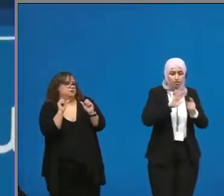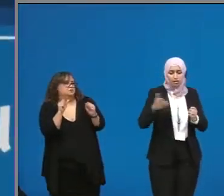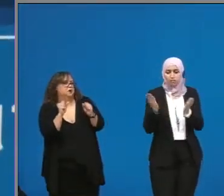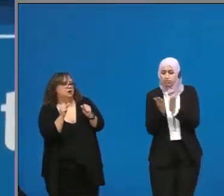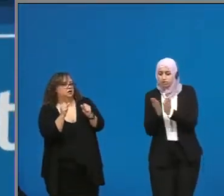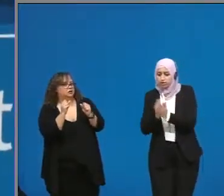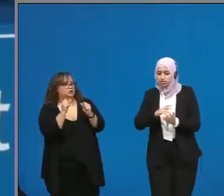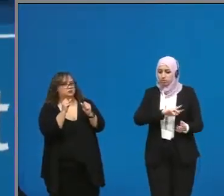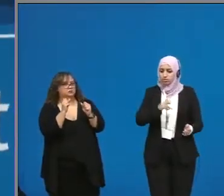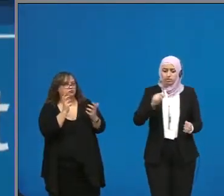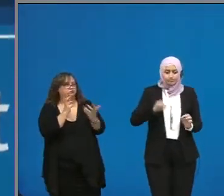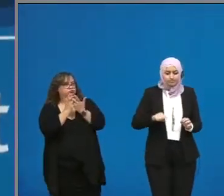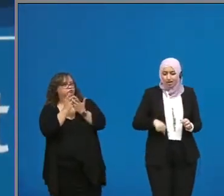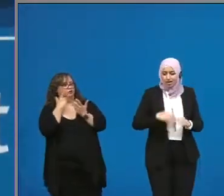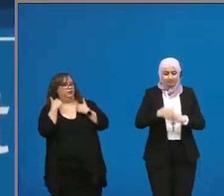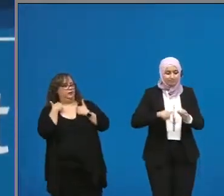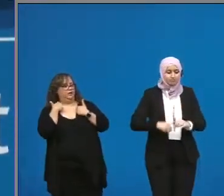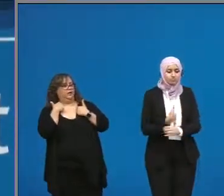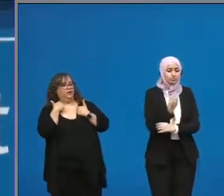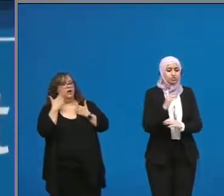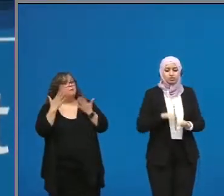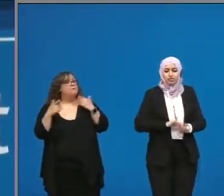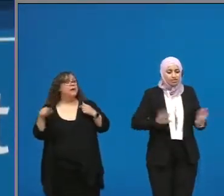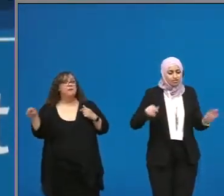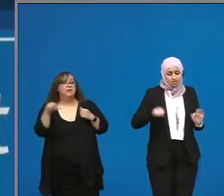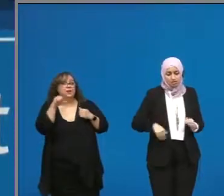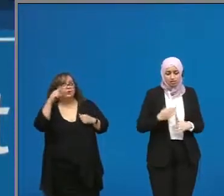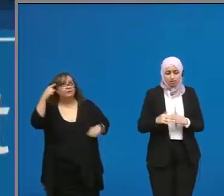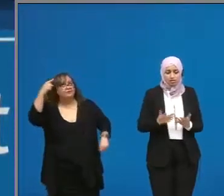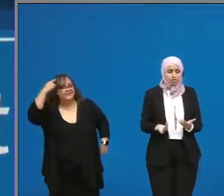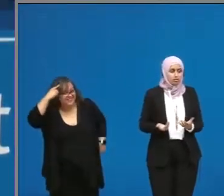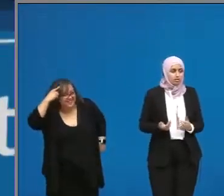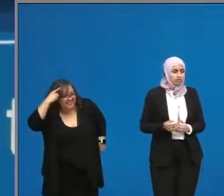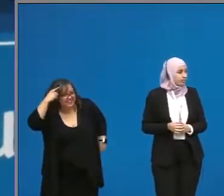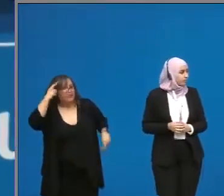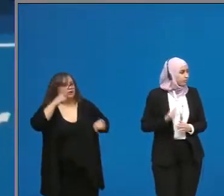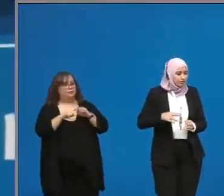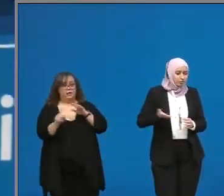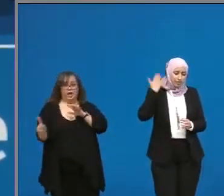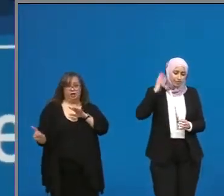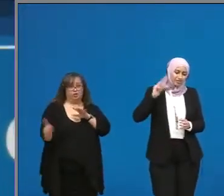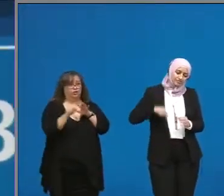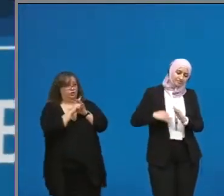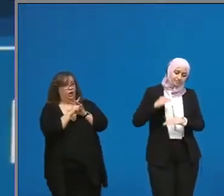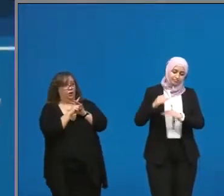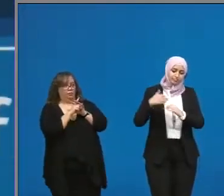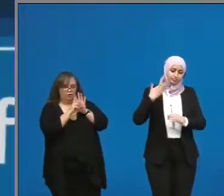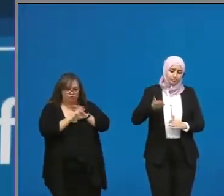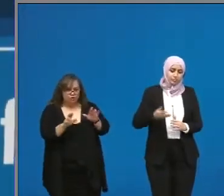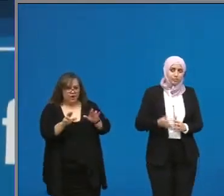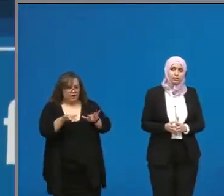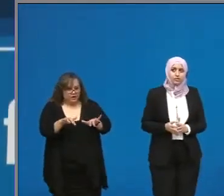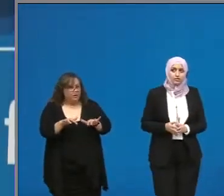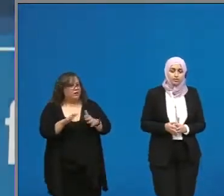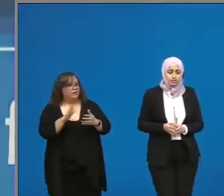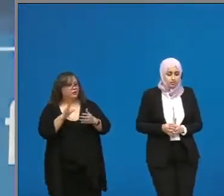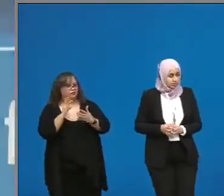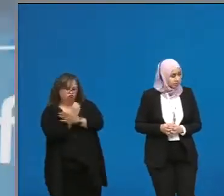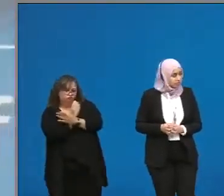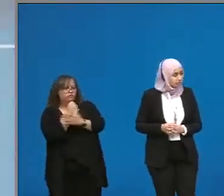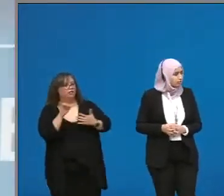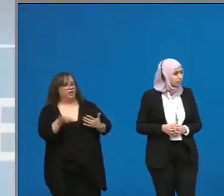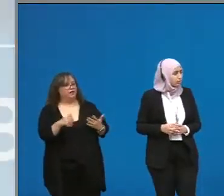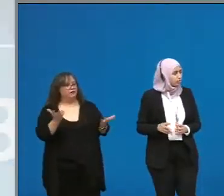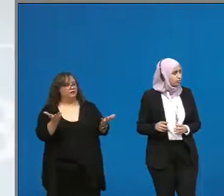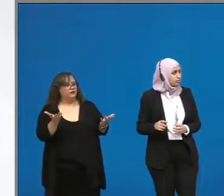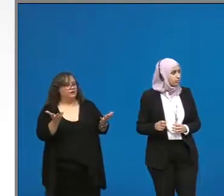consciously think about it, but they're all doing it on a daily basis. So how do we start to level the playing field? Well, here's one thing we can do.